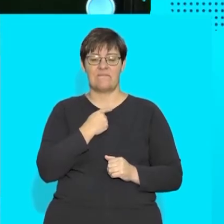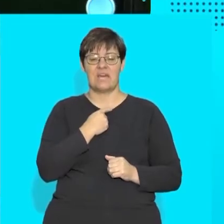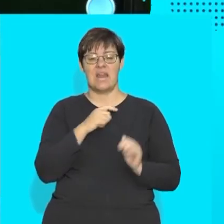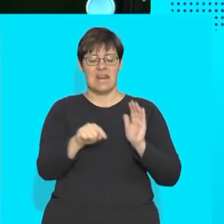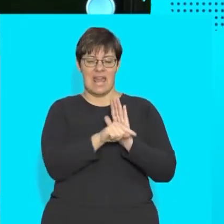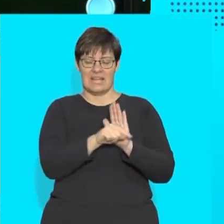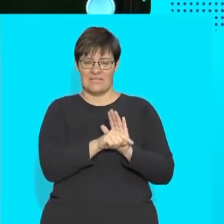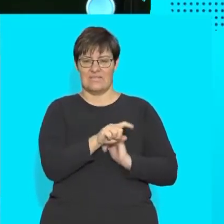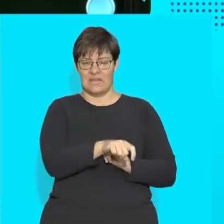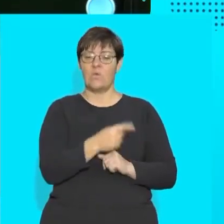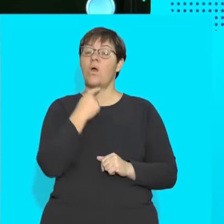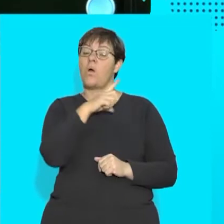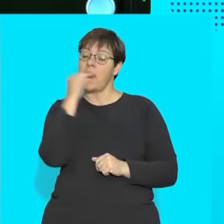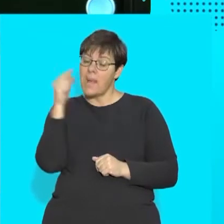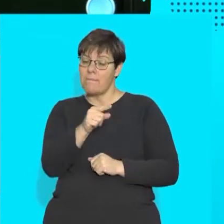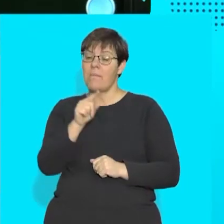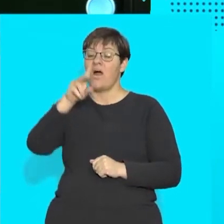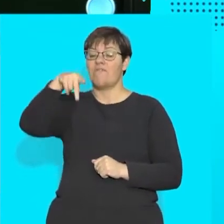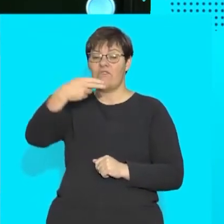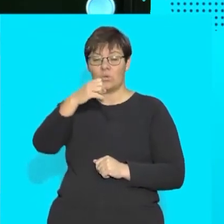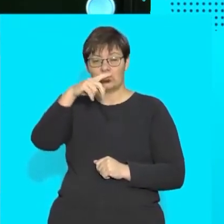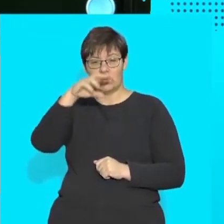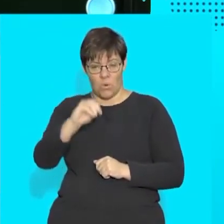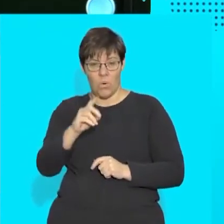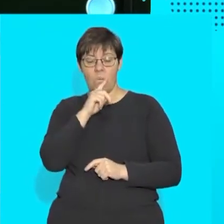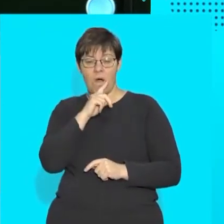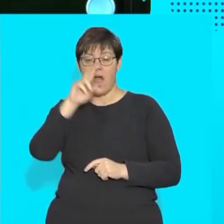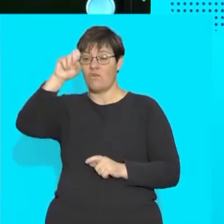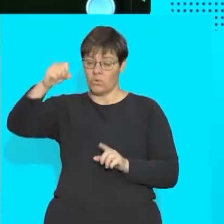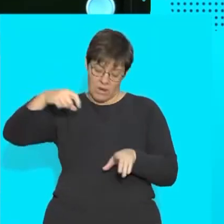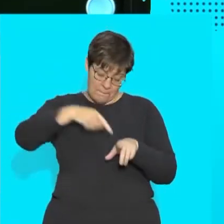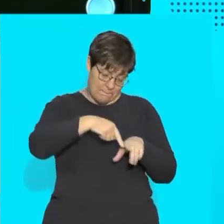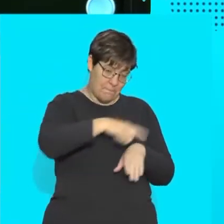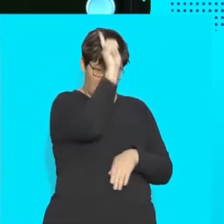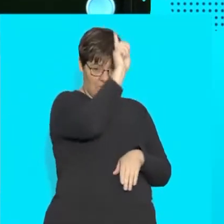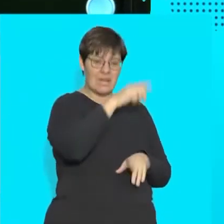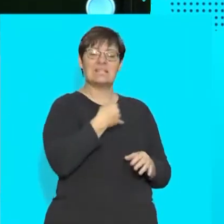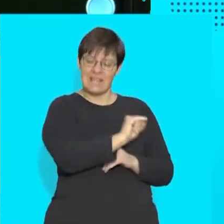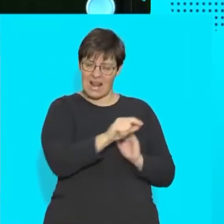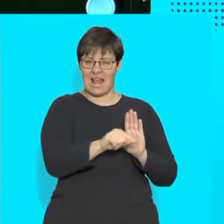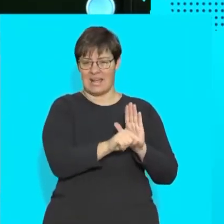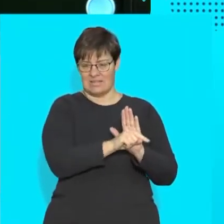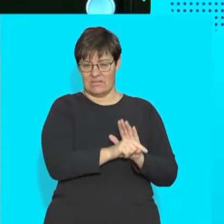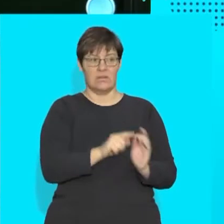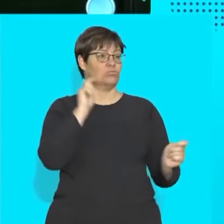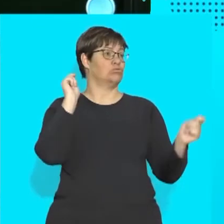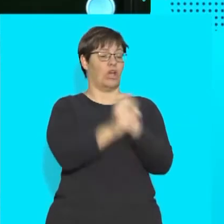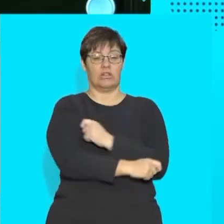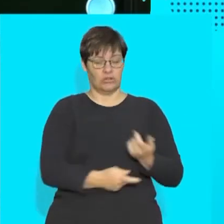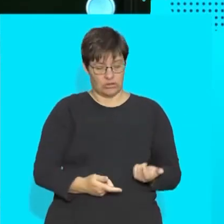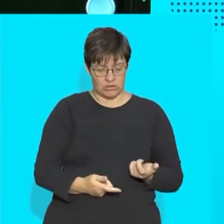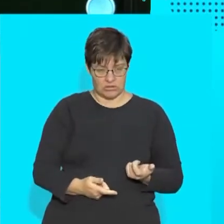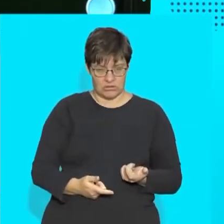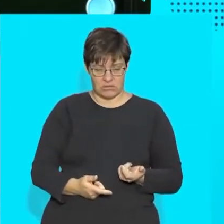still electrons. We just call them photoelectrons because a photon kicked them out. They're still electrons. They haven't changed